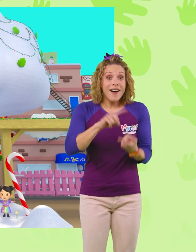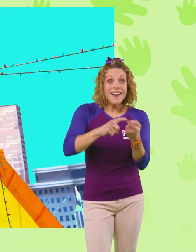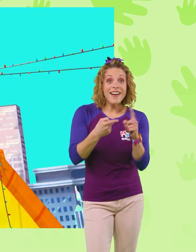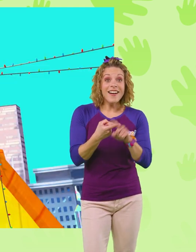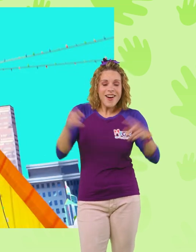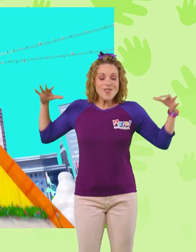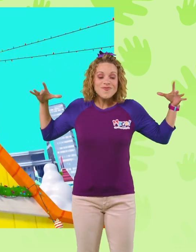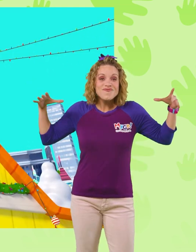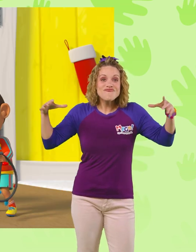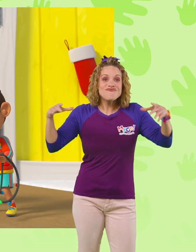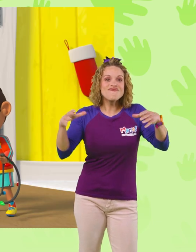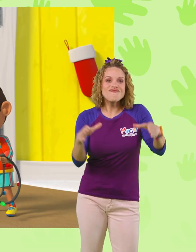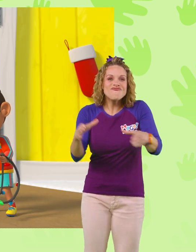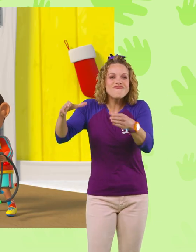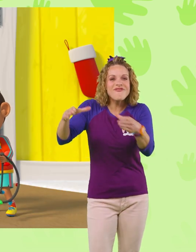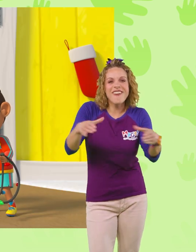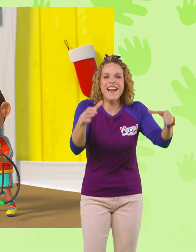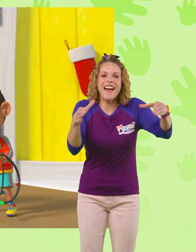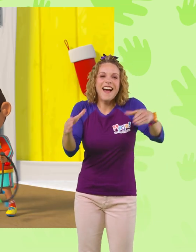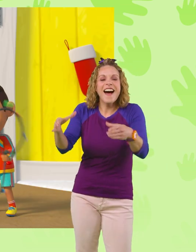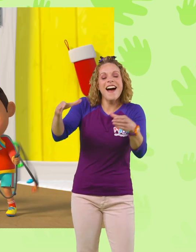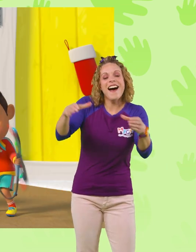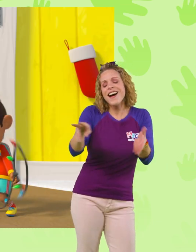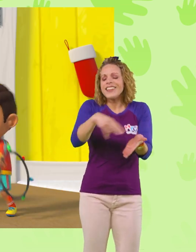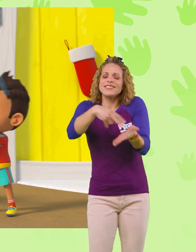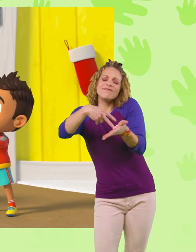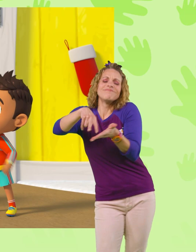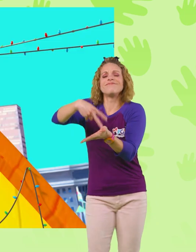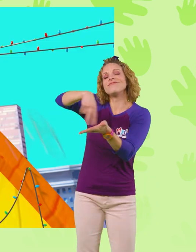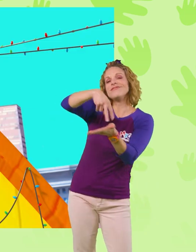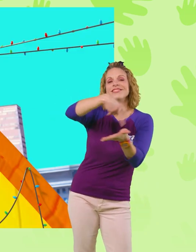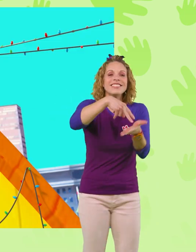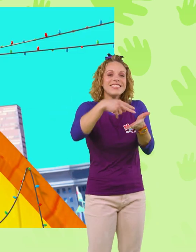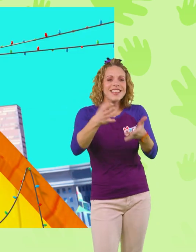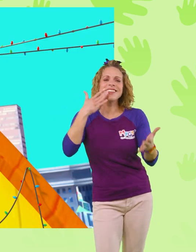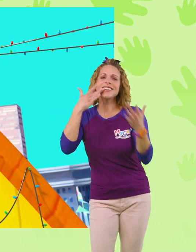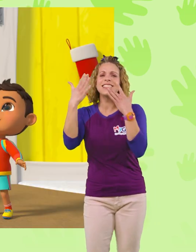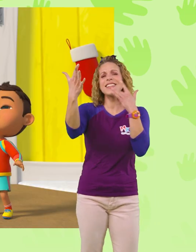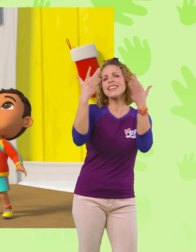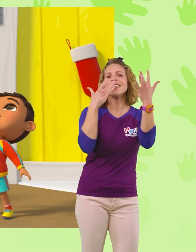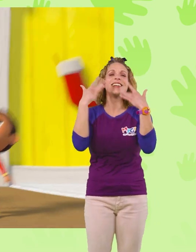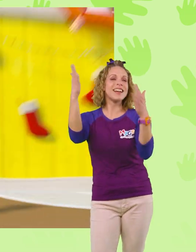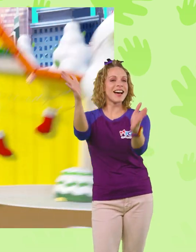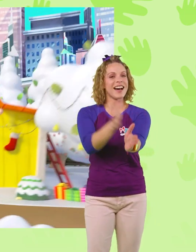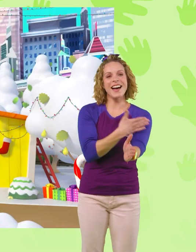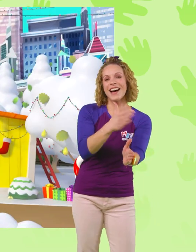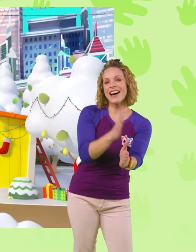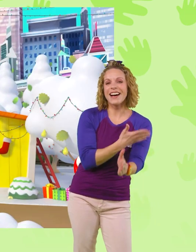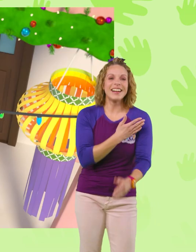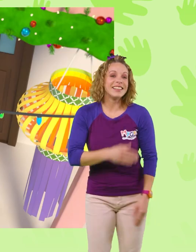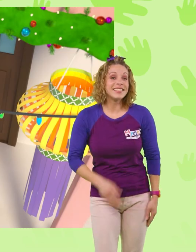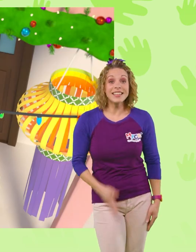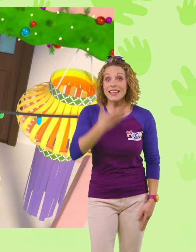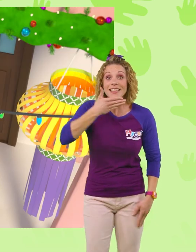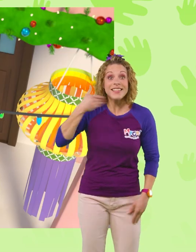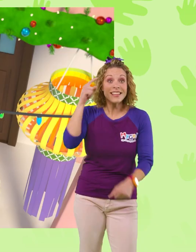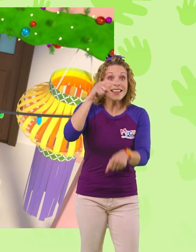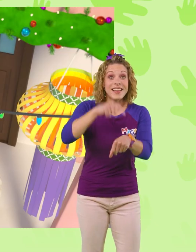our friends are gathered round. We're gonna dance and sing out loud.